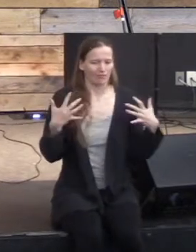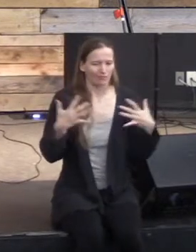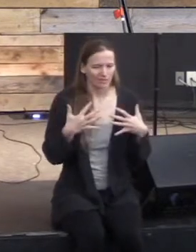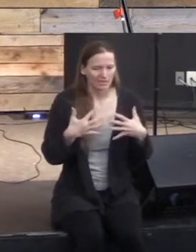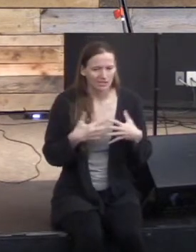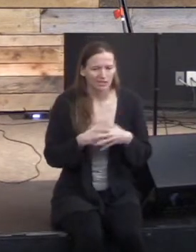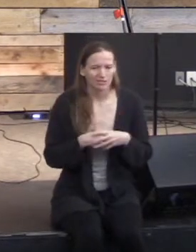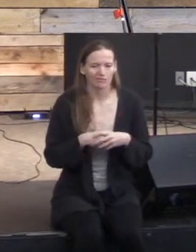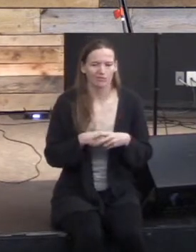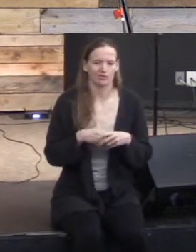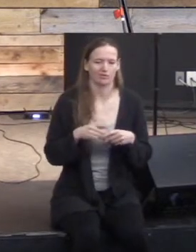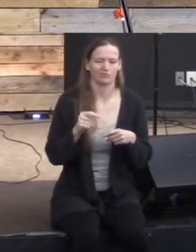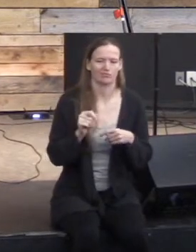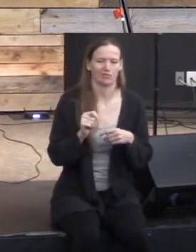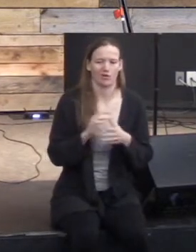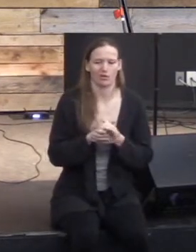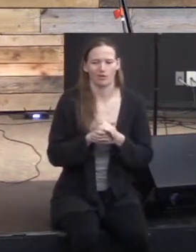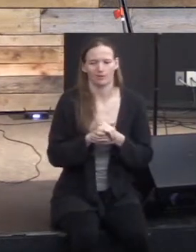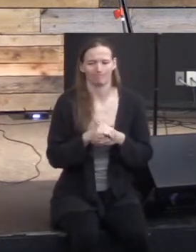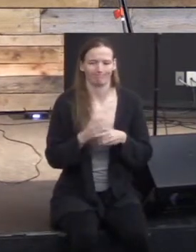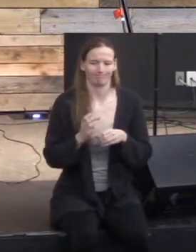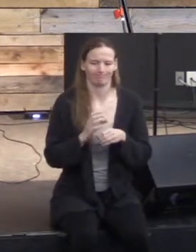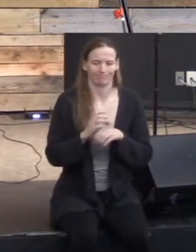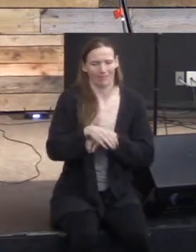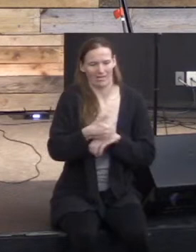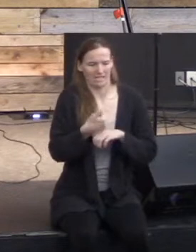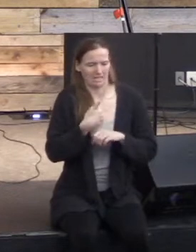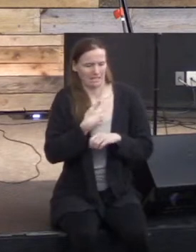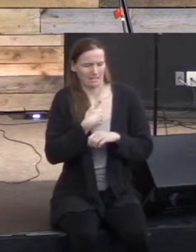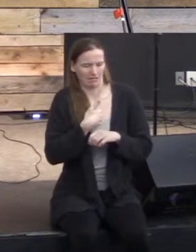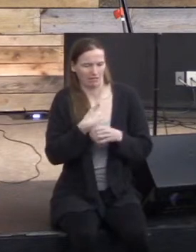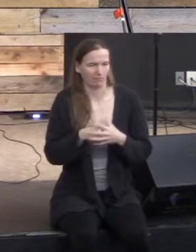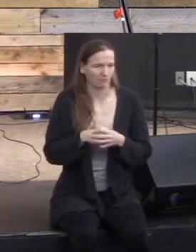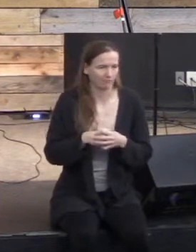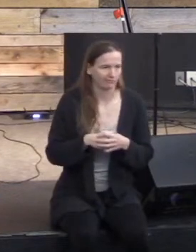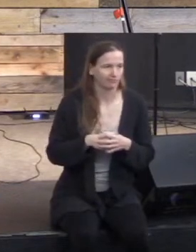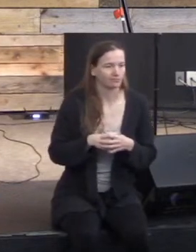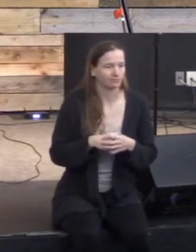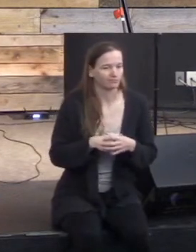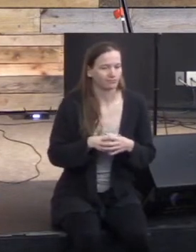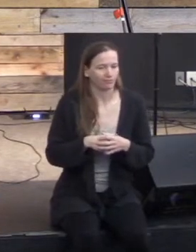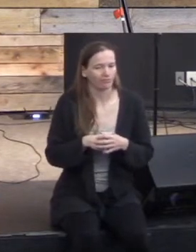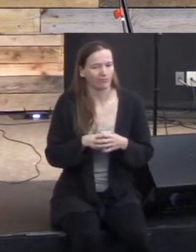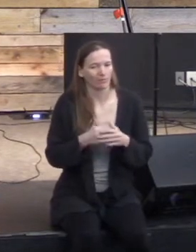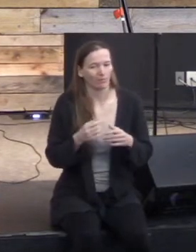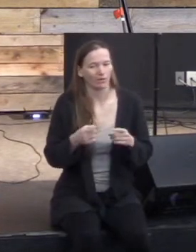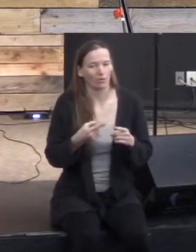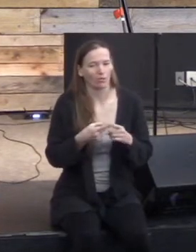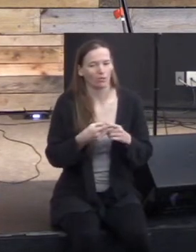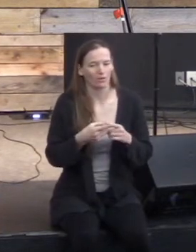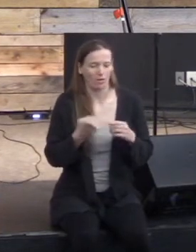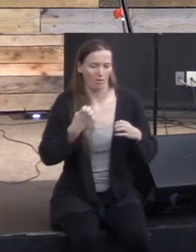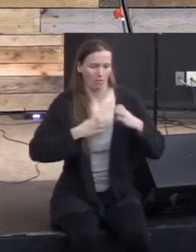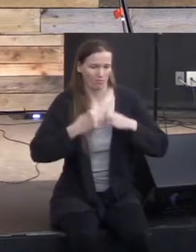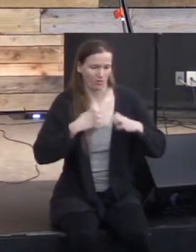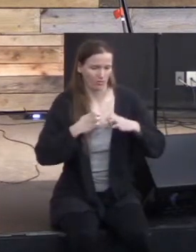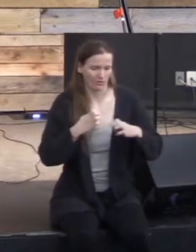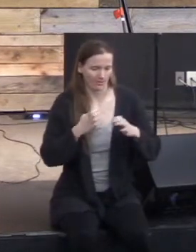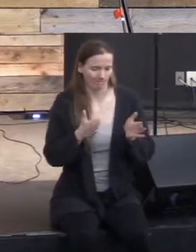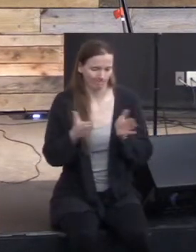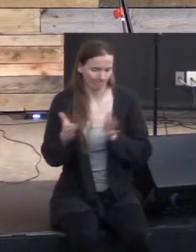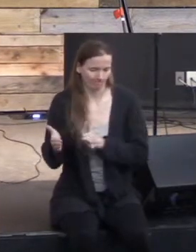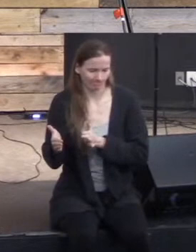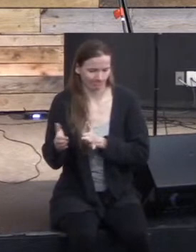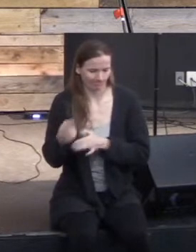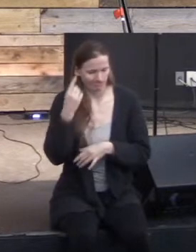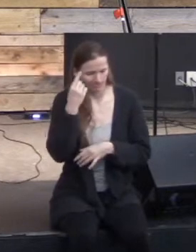to defeat myself. And once the emotions set aside, a scripture that came